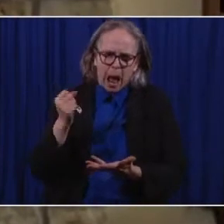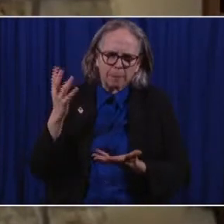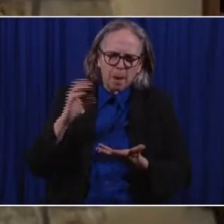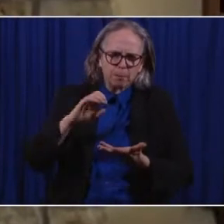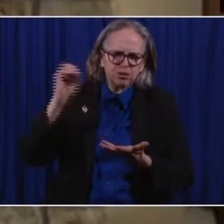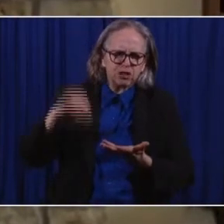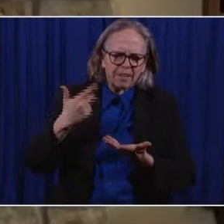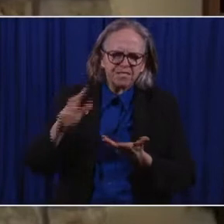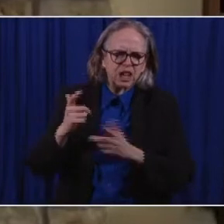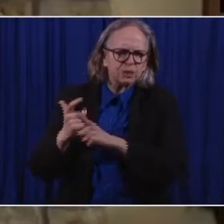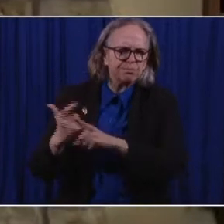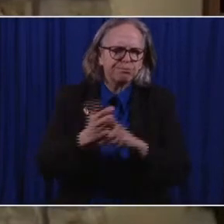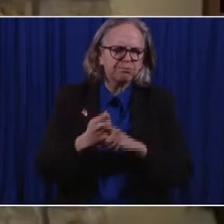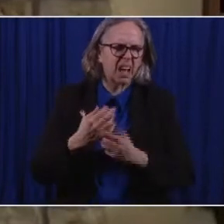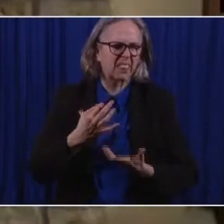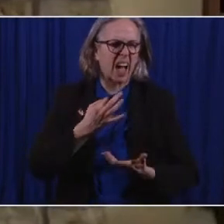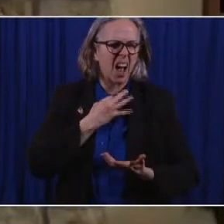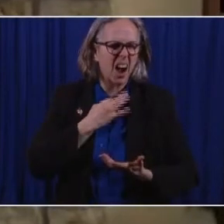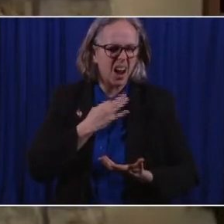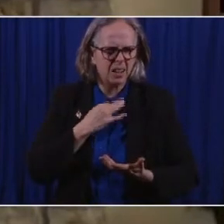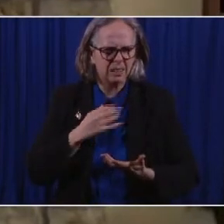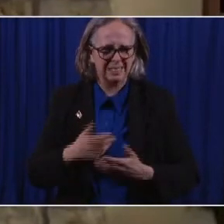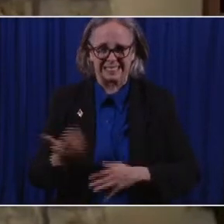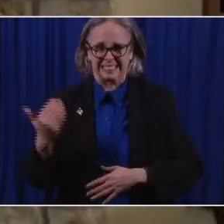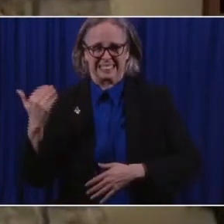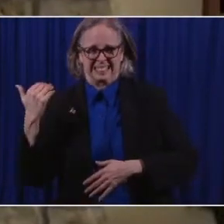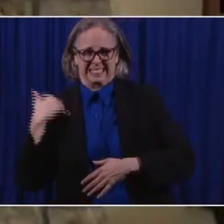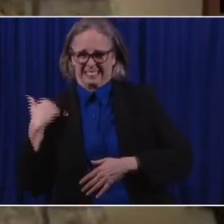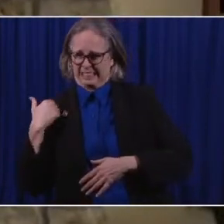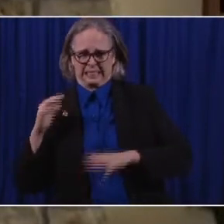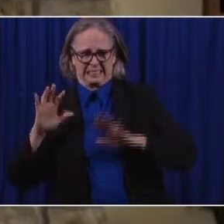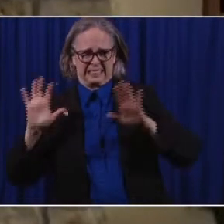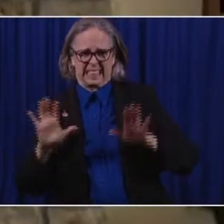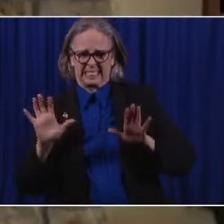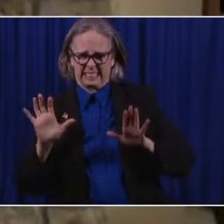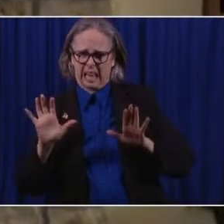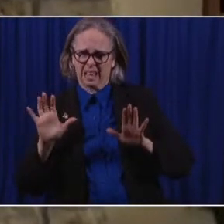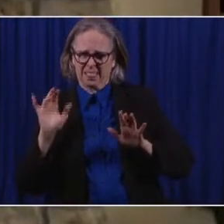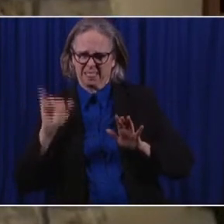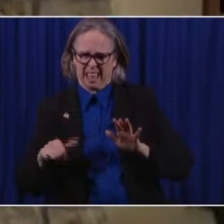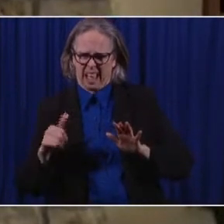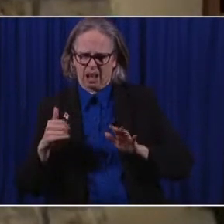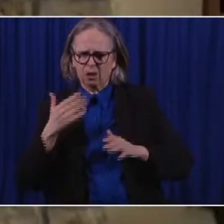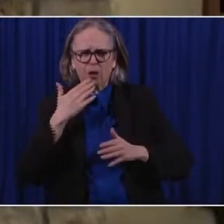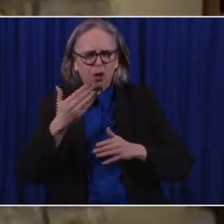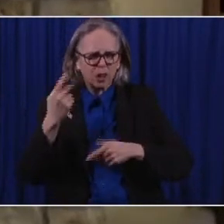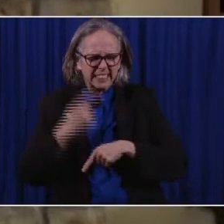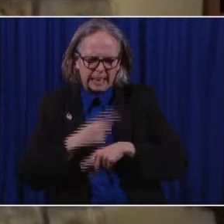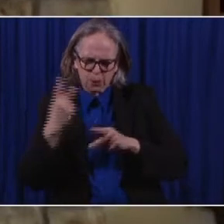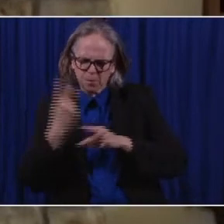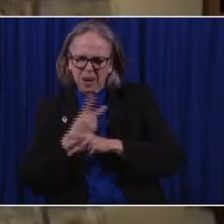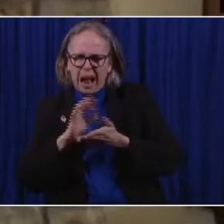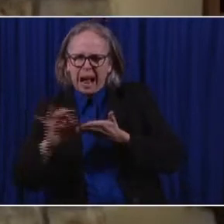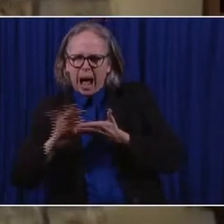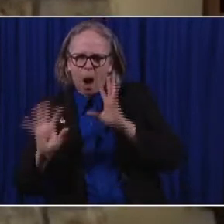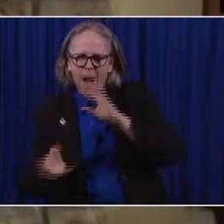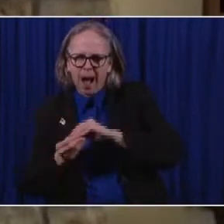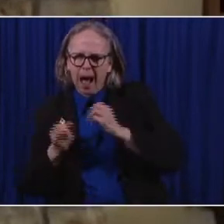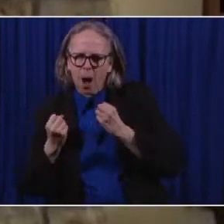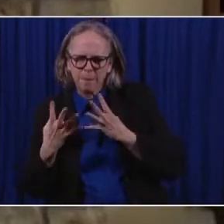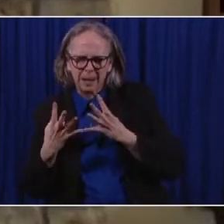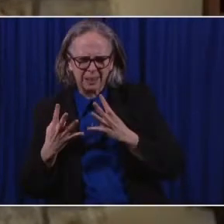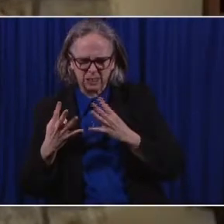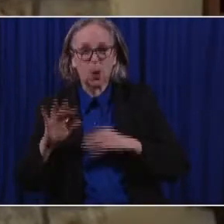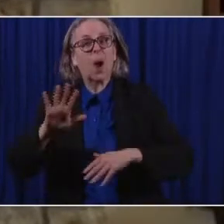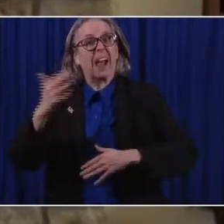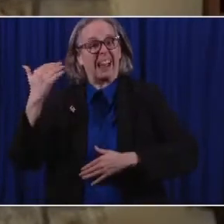Sunday, and Sunday's a good day to look at it because this stuff comes in on Monday, Tuesday, Wednesday. And so then you're trying to get them out.